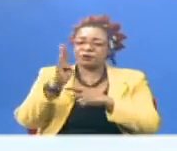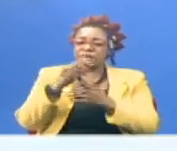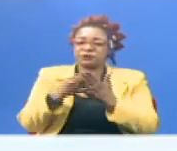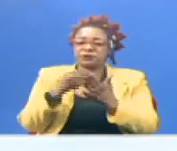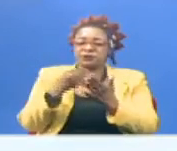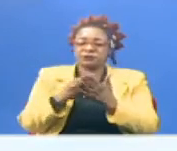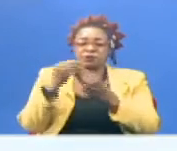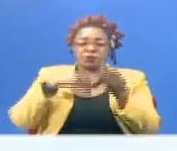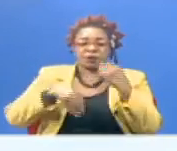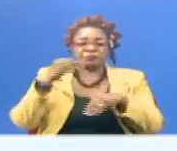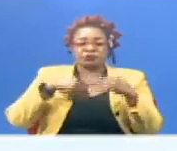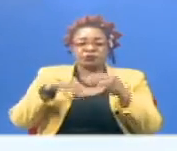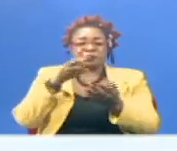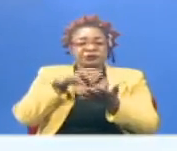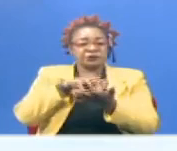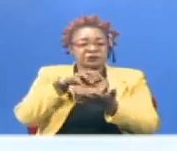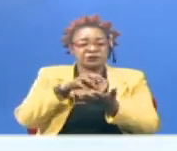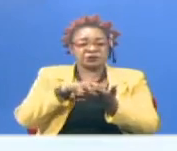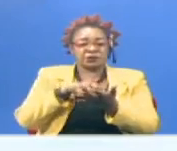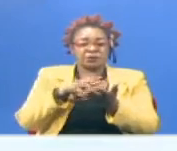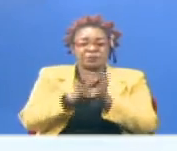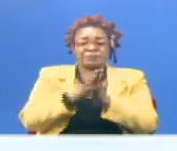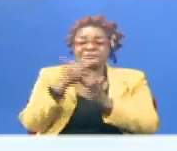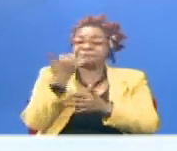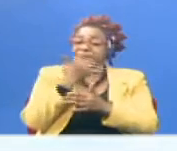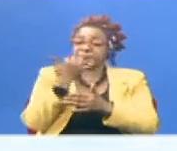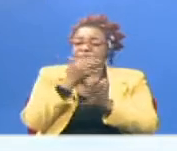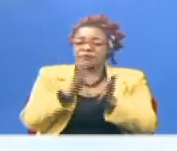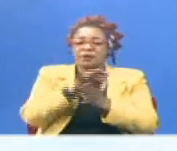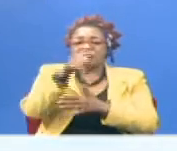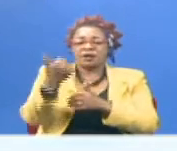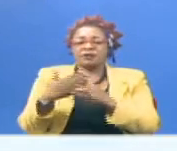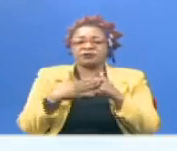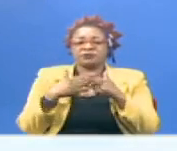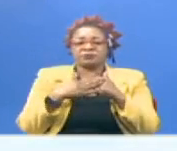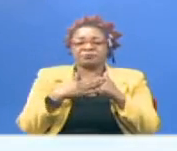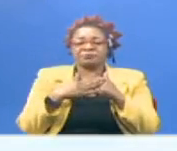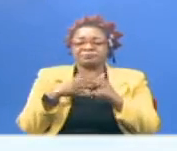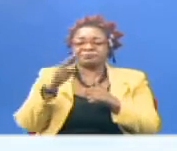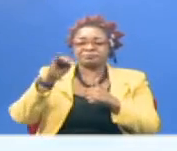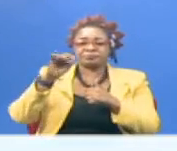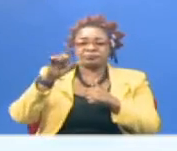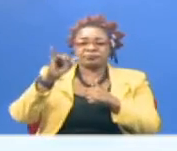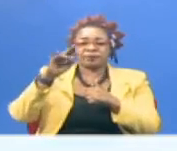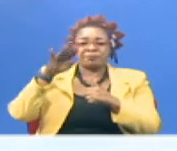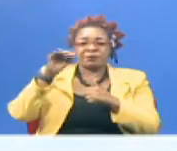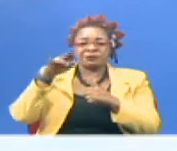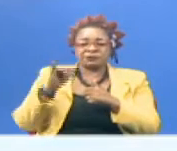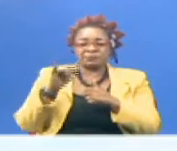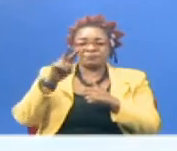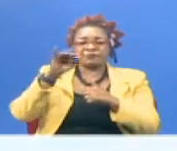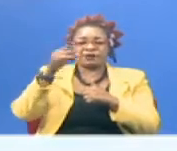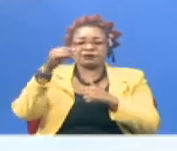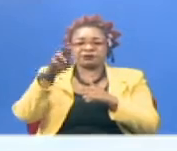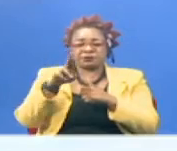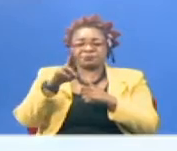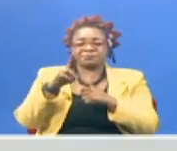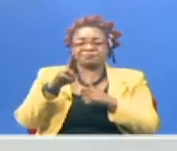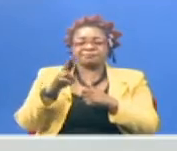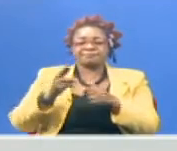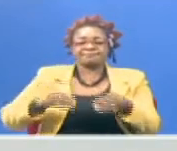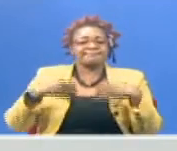Deputy President Rigathi and 9 others. Milimani Anti-Corruption Court Magistrate Victor Wahumile